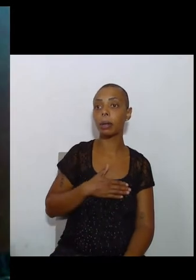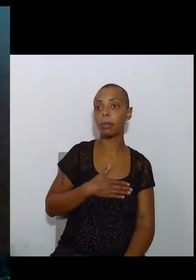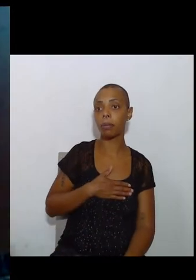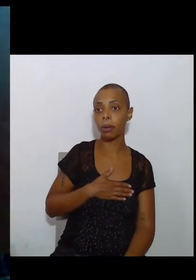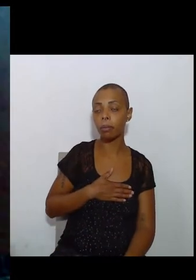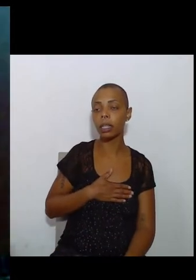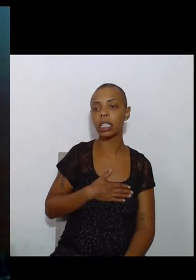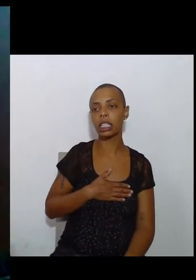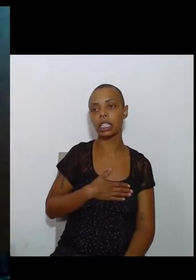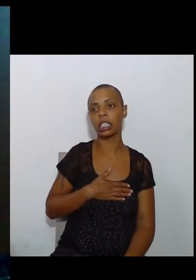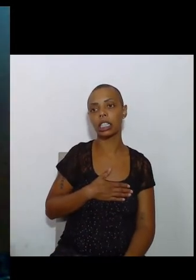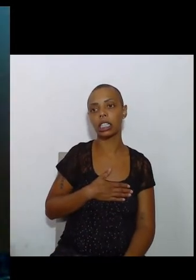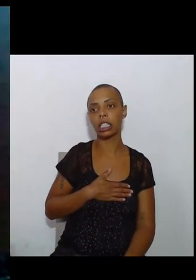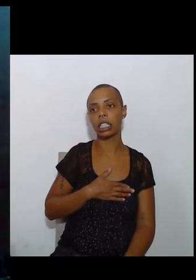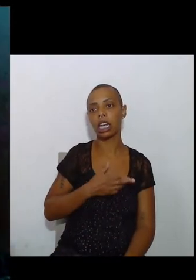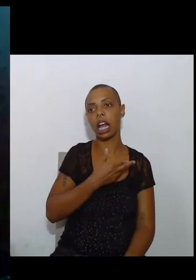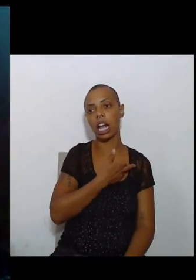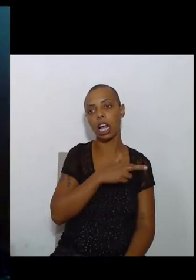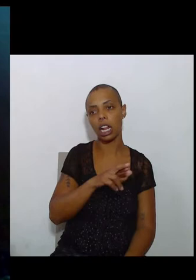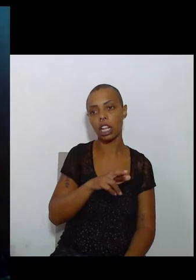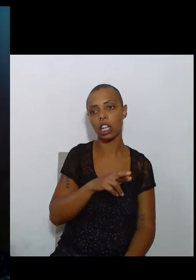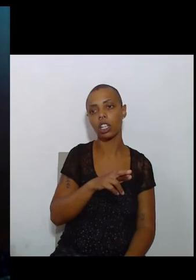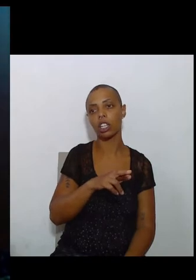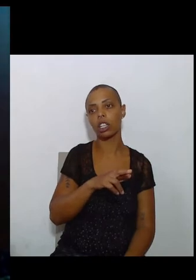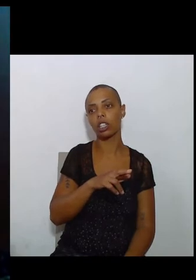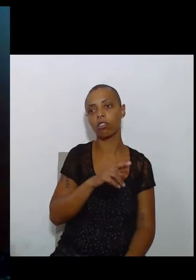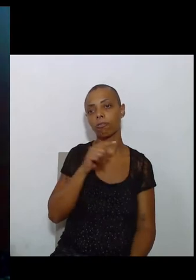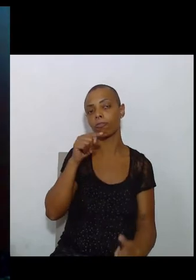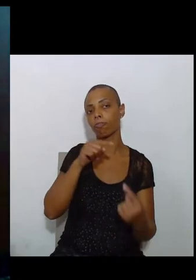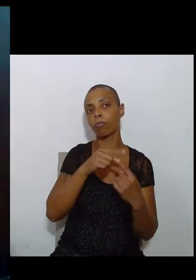for me religion